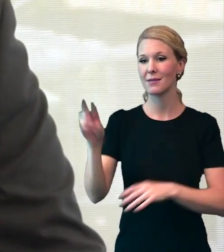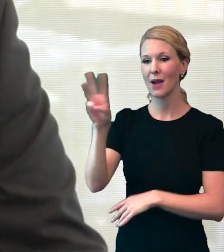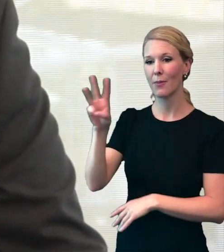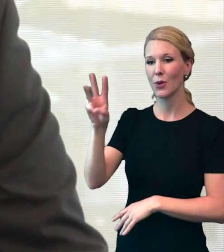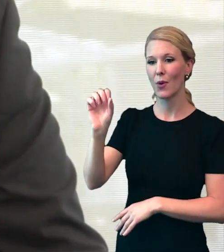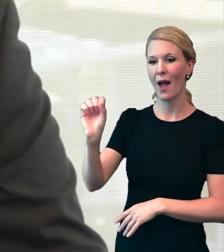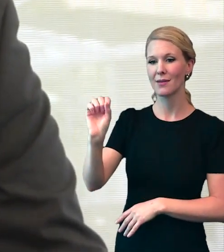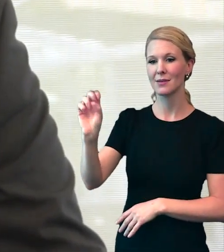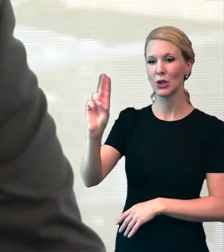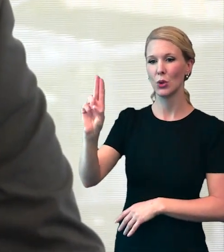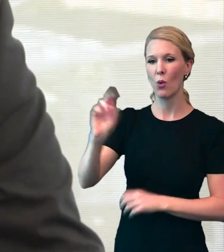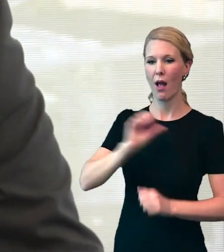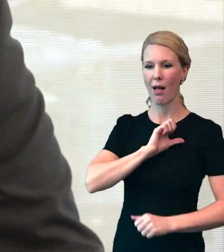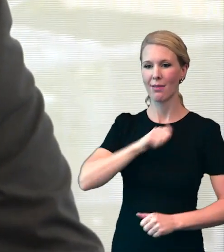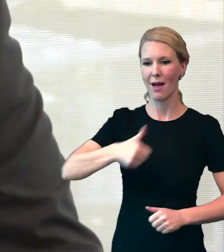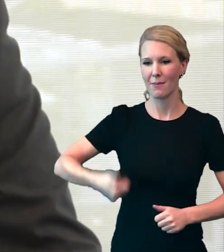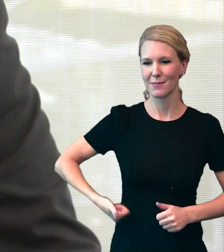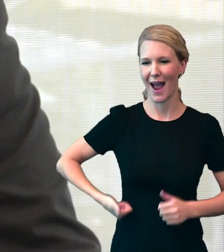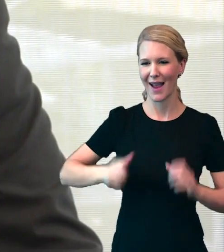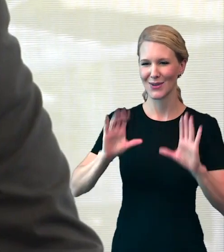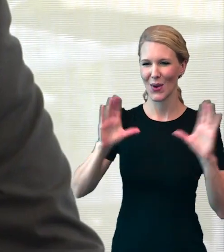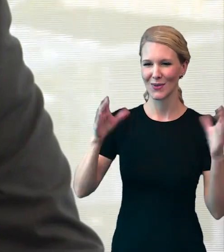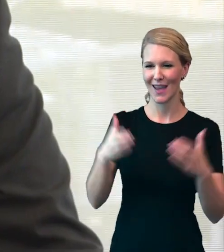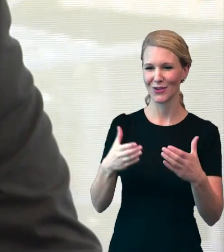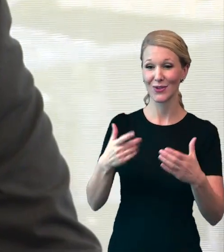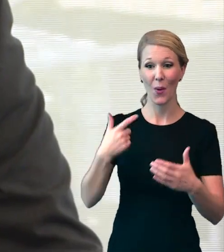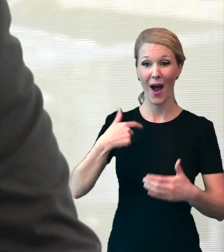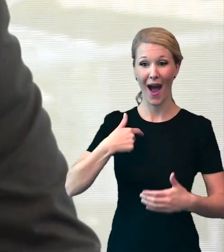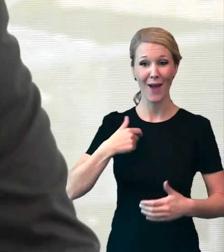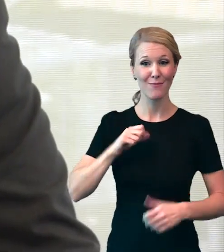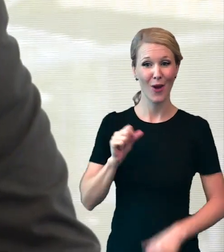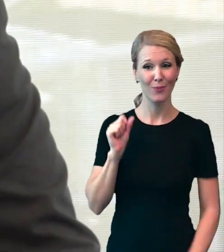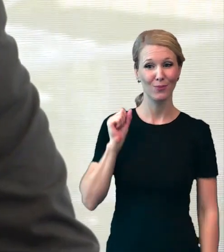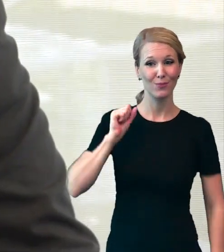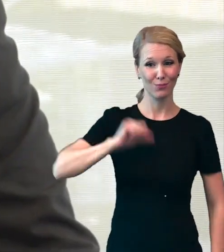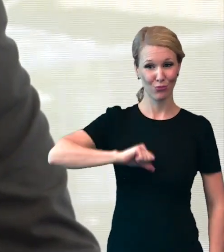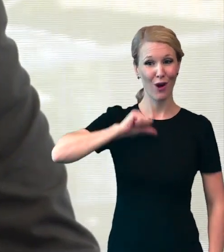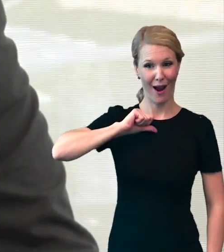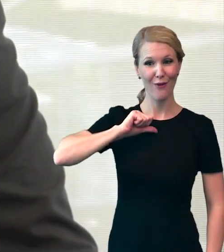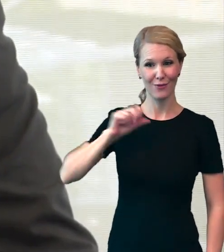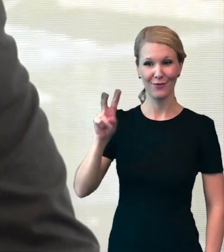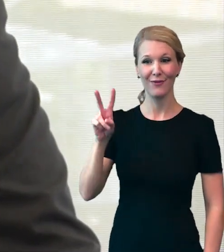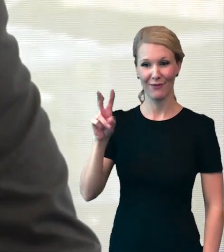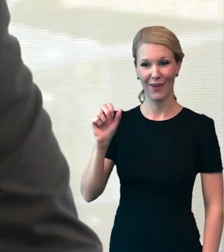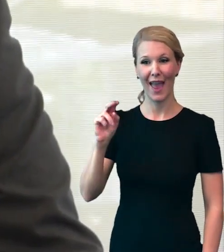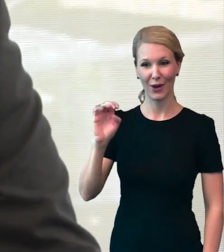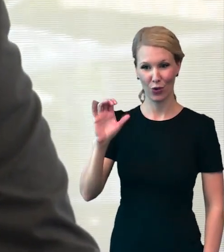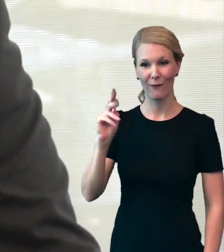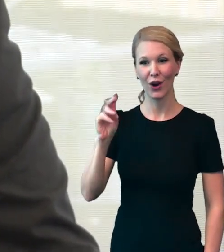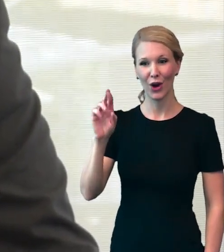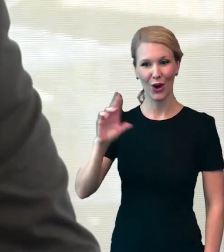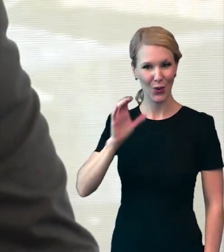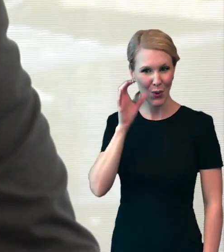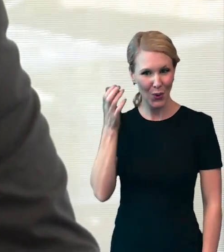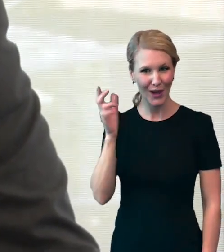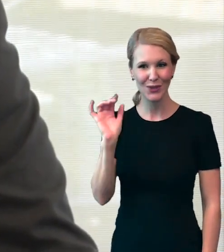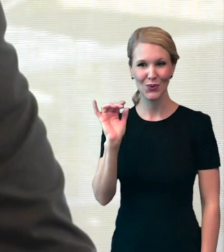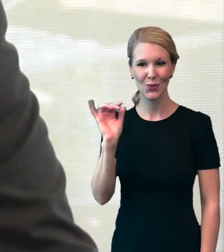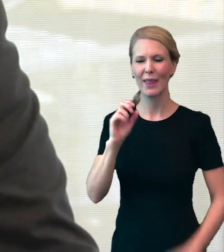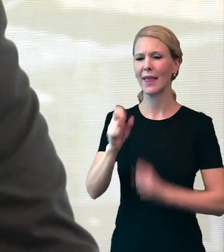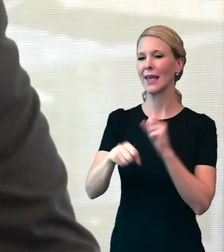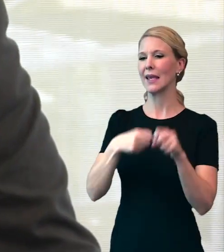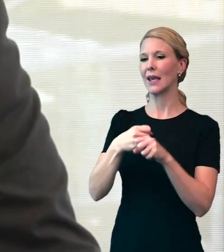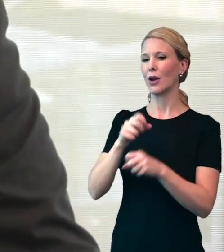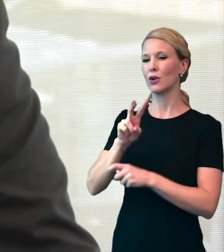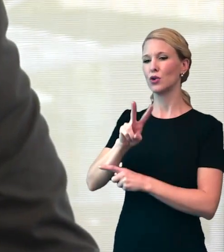Alumni Association. I'm a proud VanCougs just like you. I graduated from WSU Vancouver in